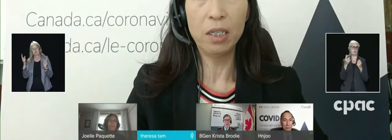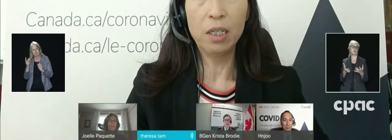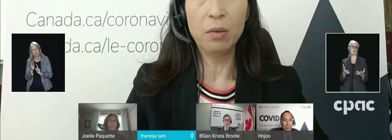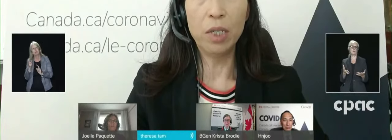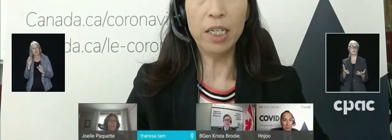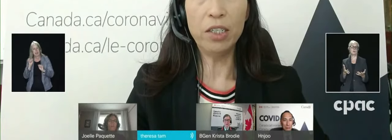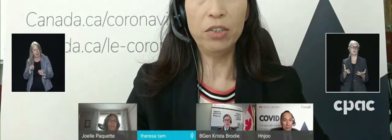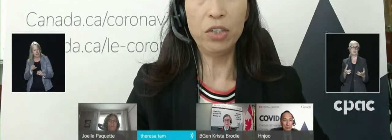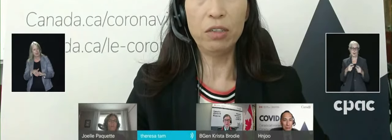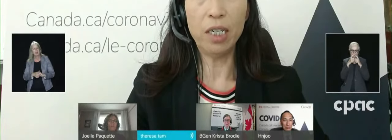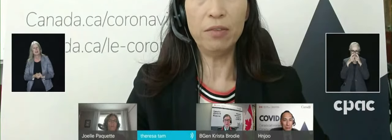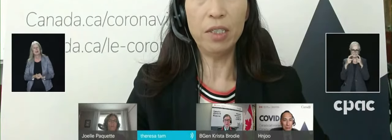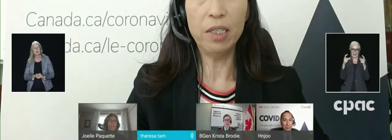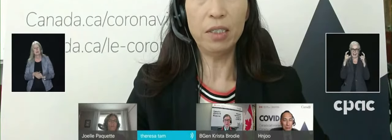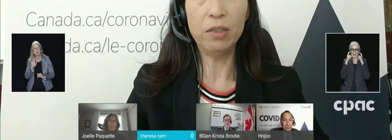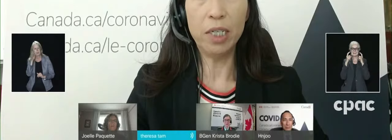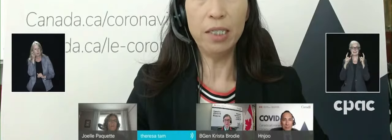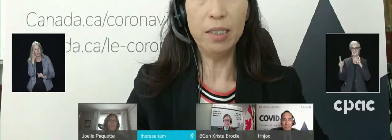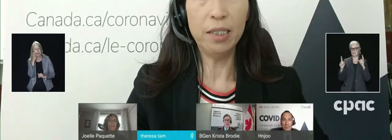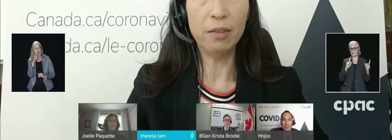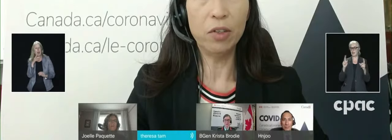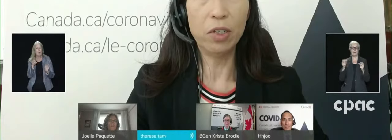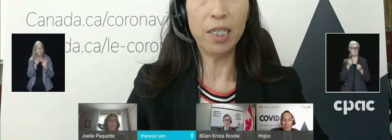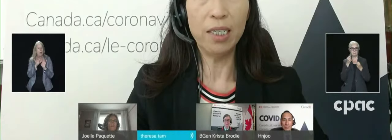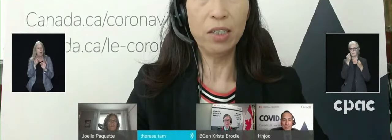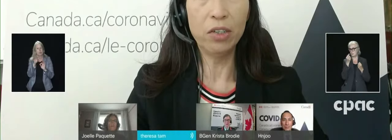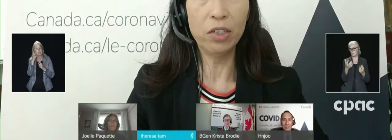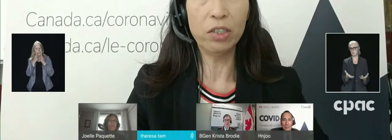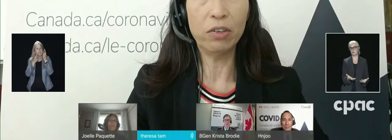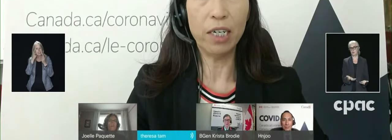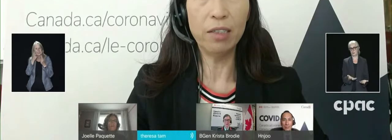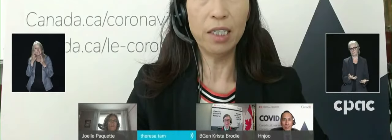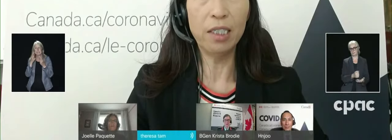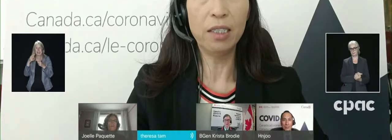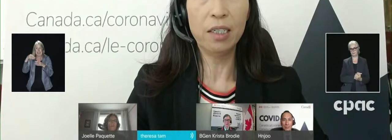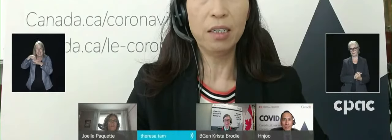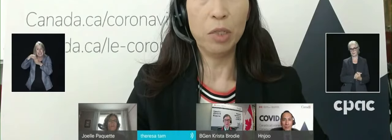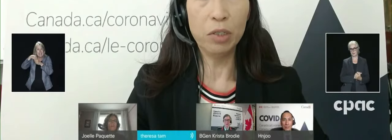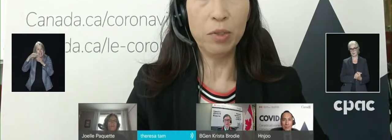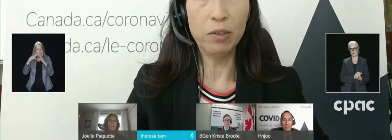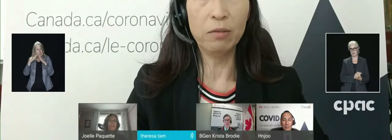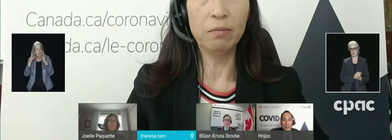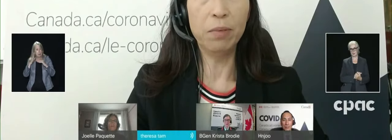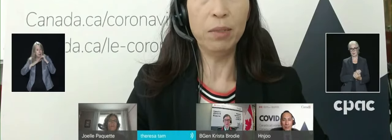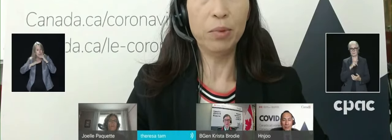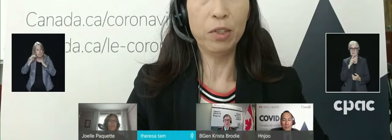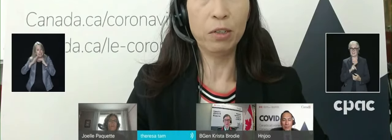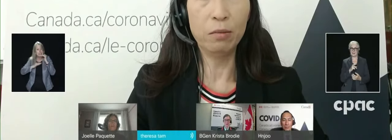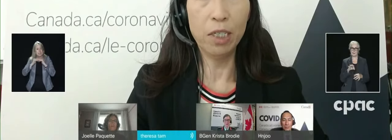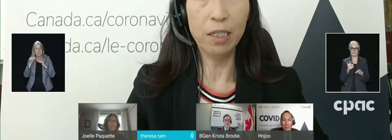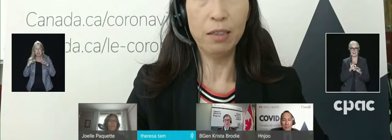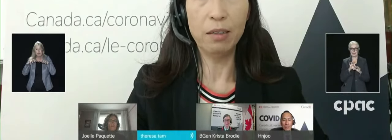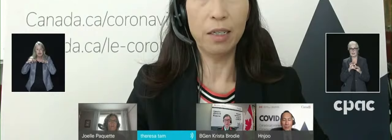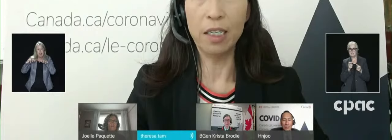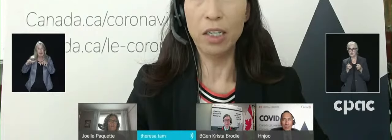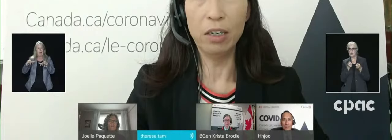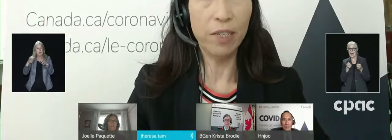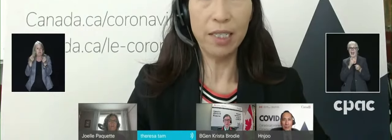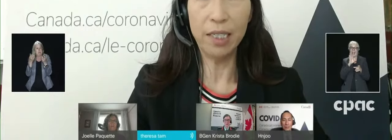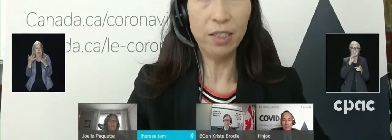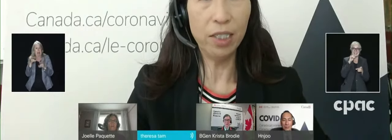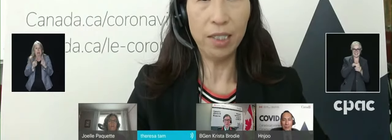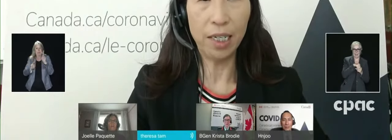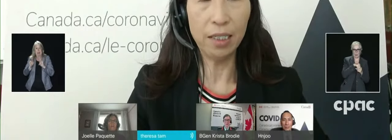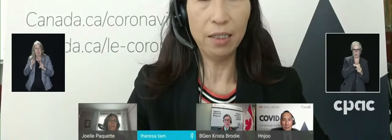conditions. Where you do have to think twice is, of course, indoors, crowded, multiple people with